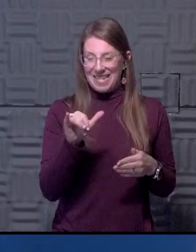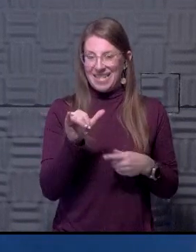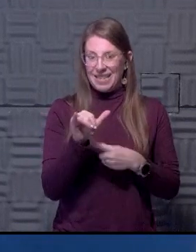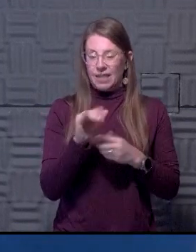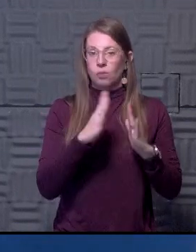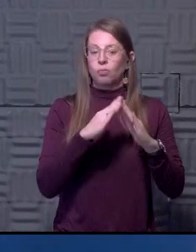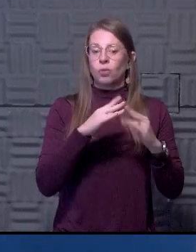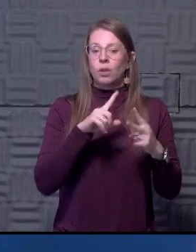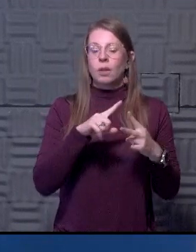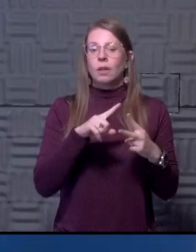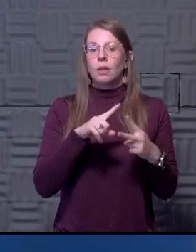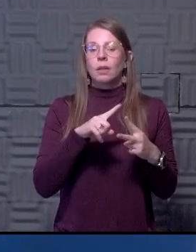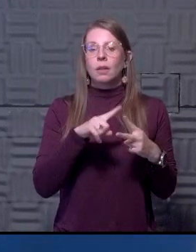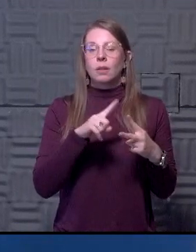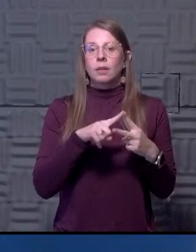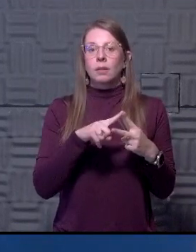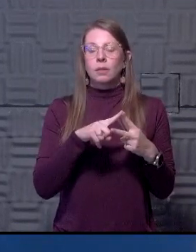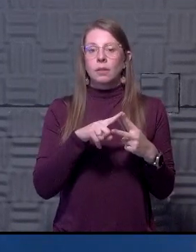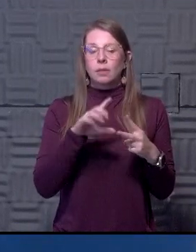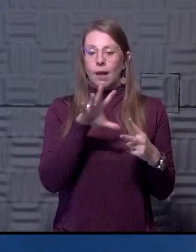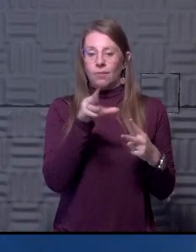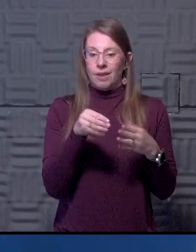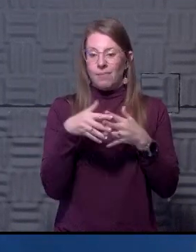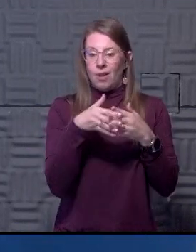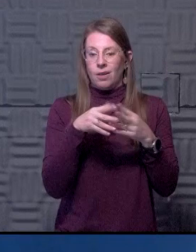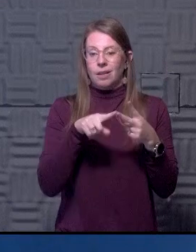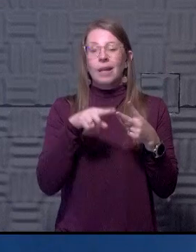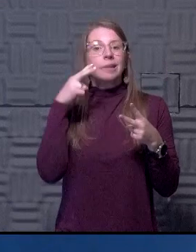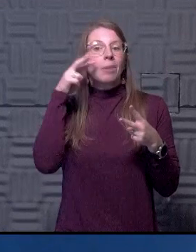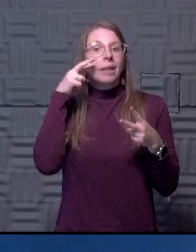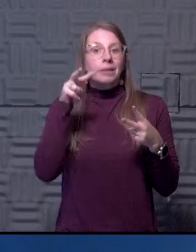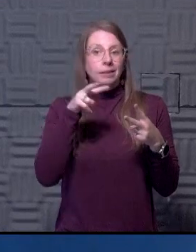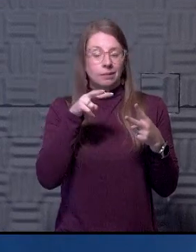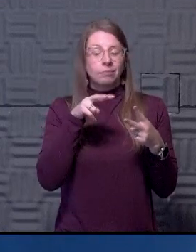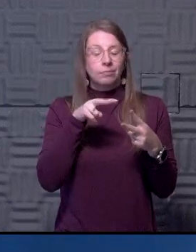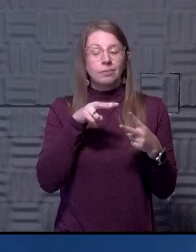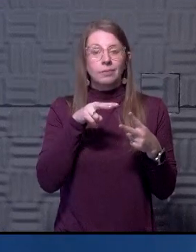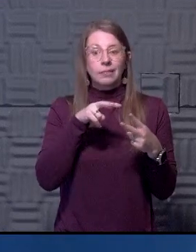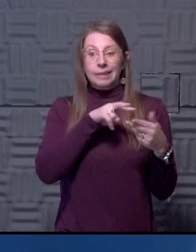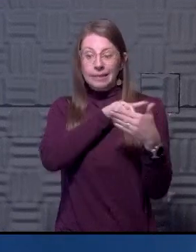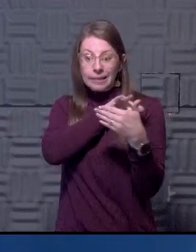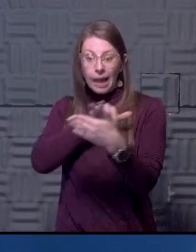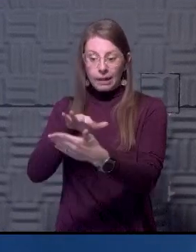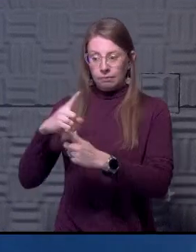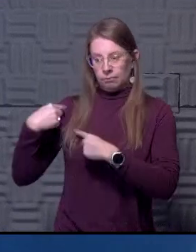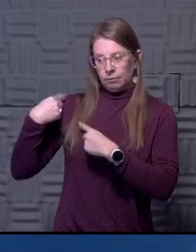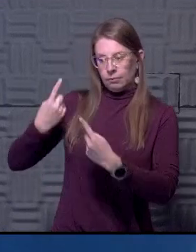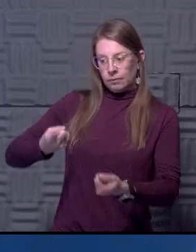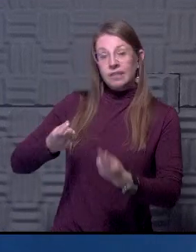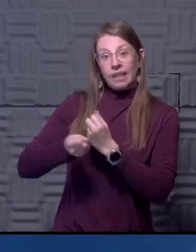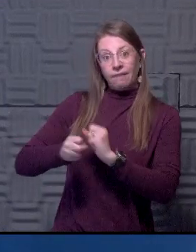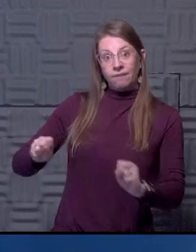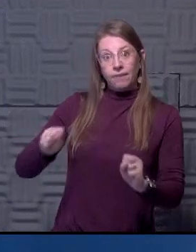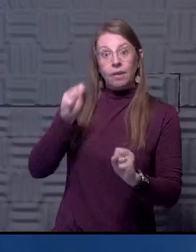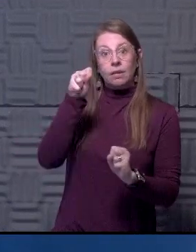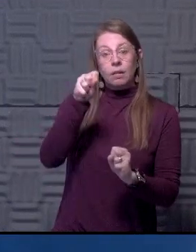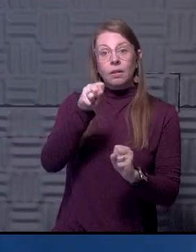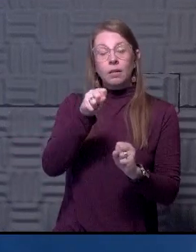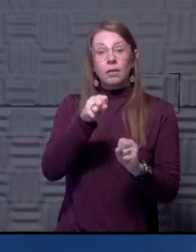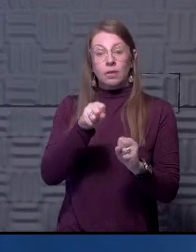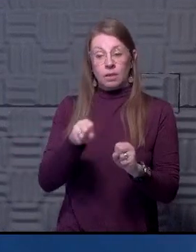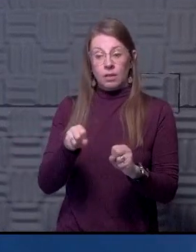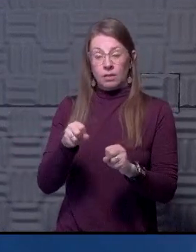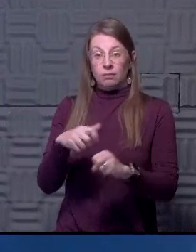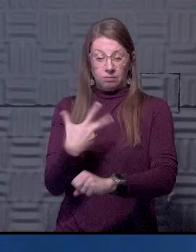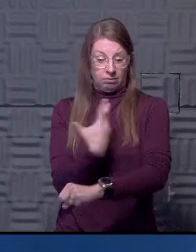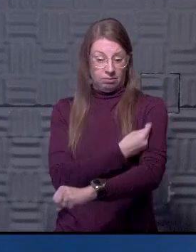and Hispanics, to really understand that this has been well studied, is safe, and is something that you can receive.